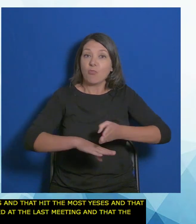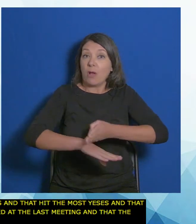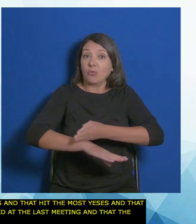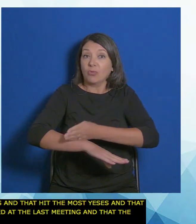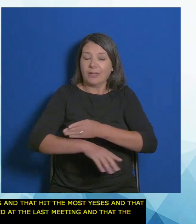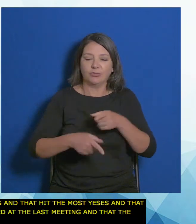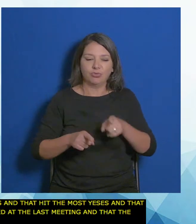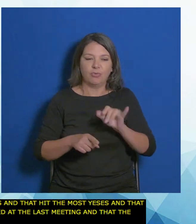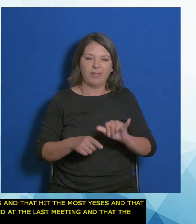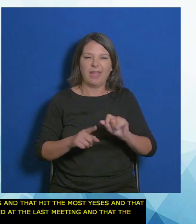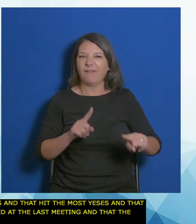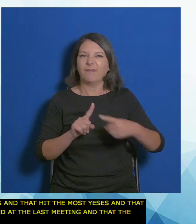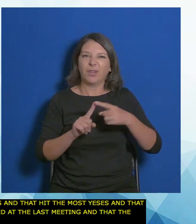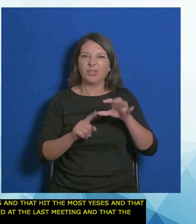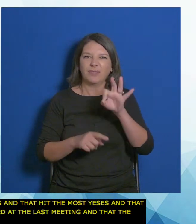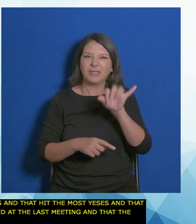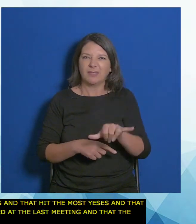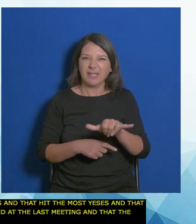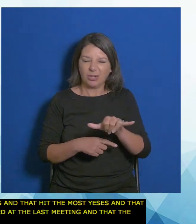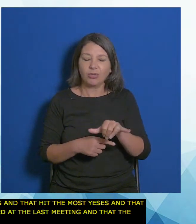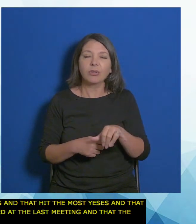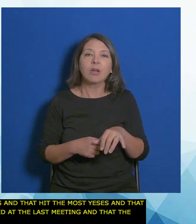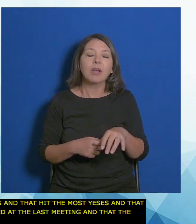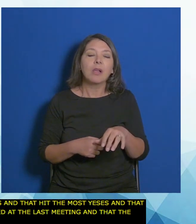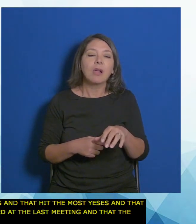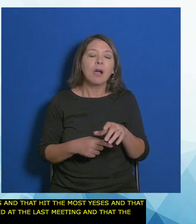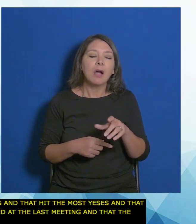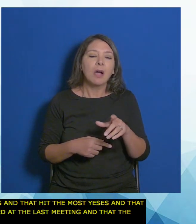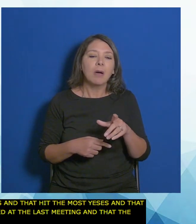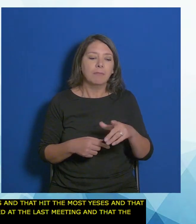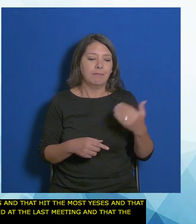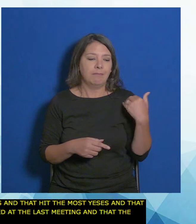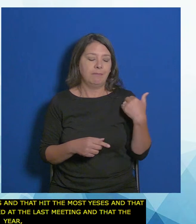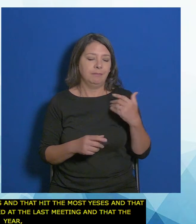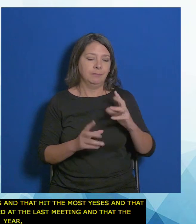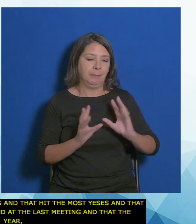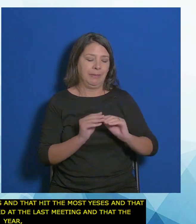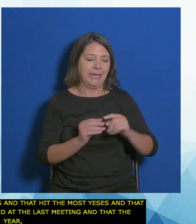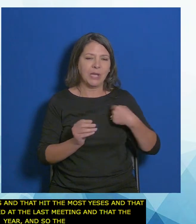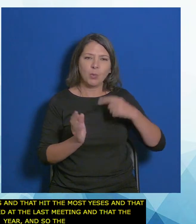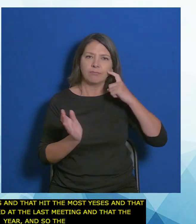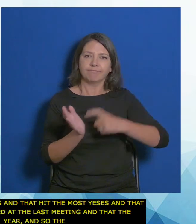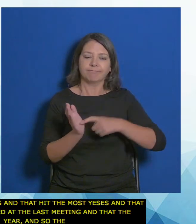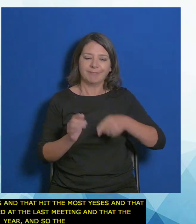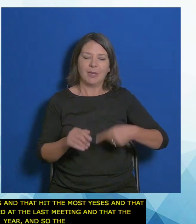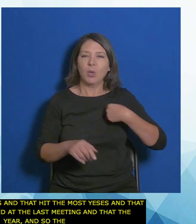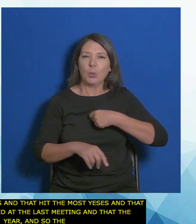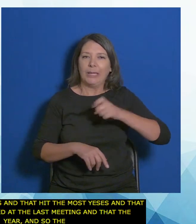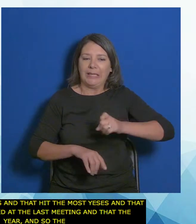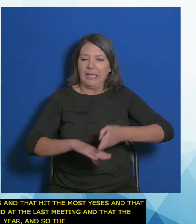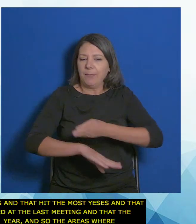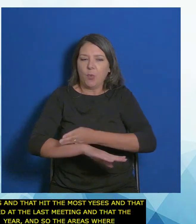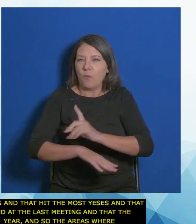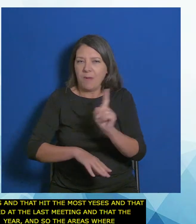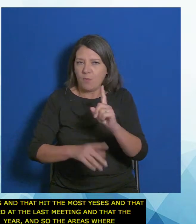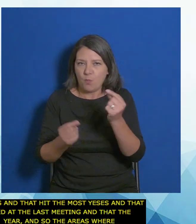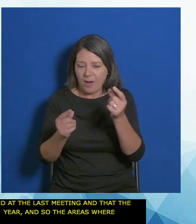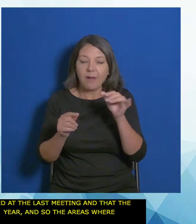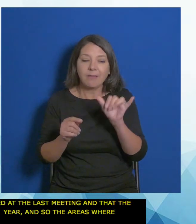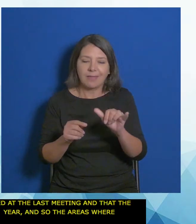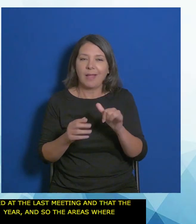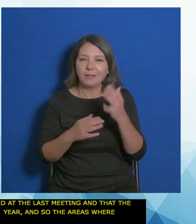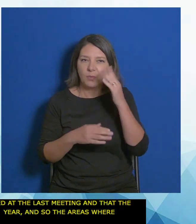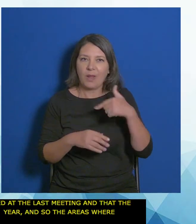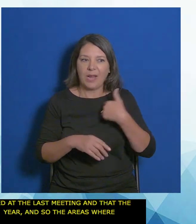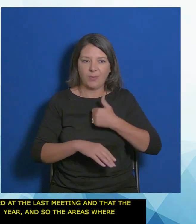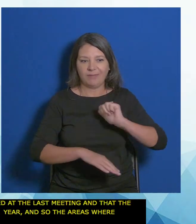year. We've already identified in our last meeting the areas where improvement is going to be made. That's one of the reasons we have the